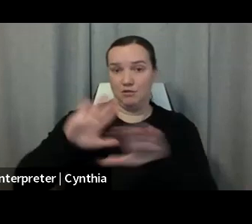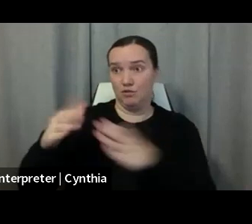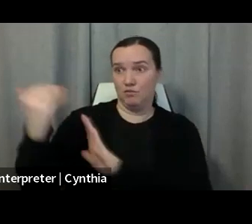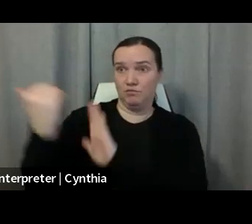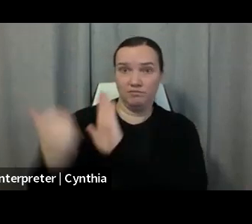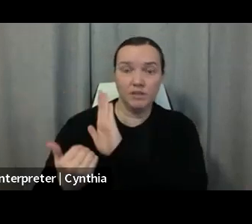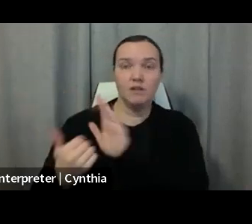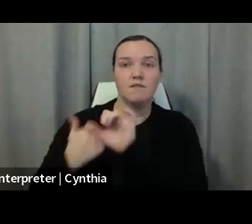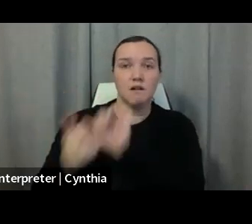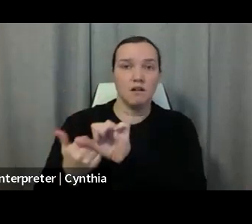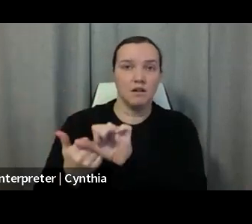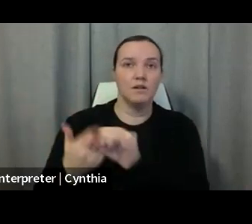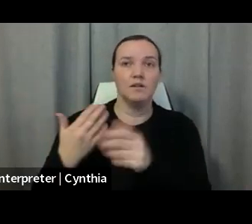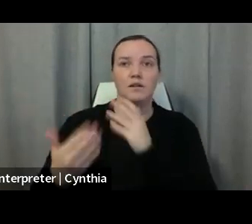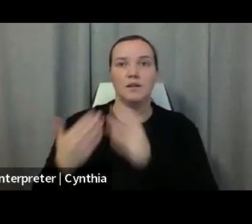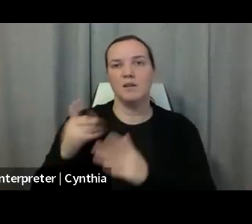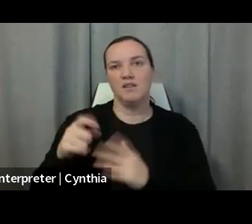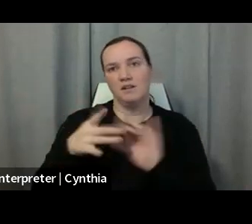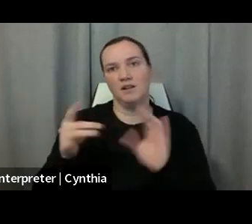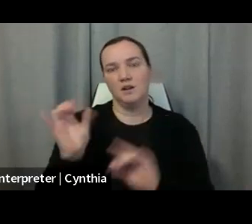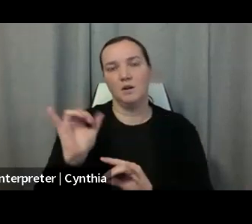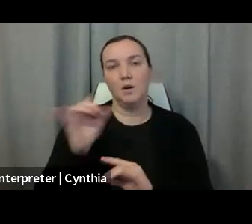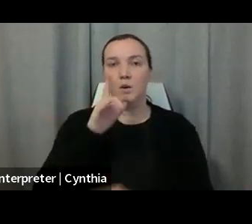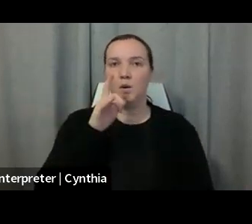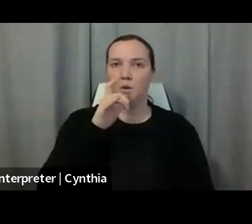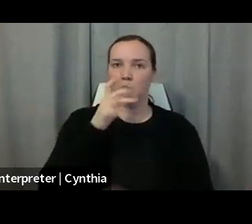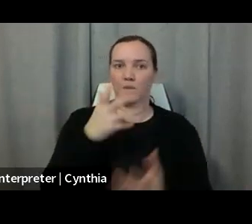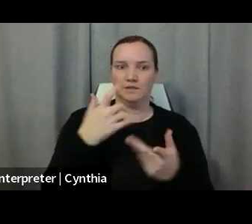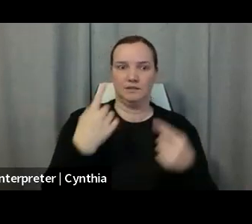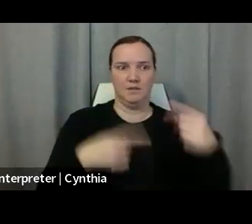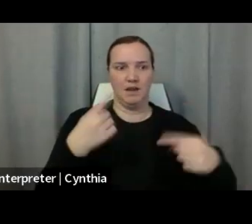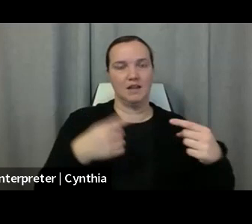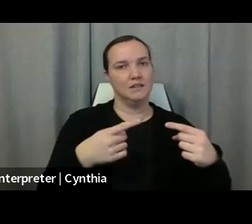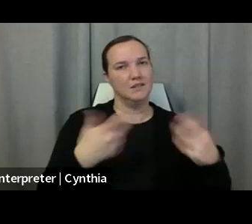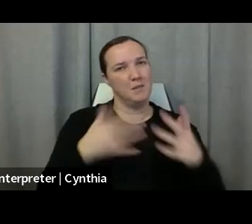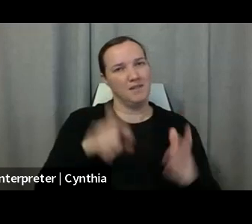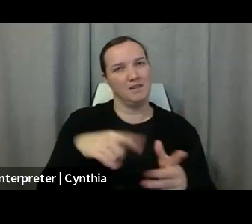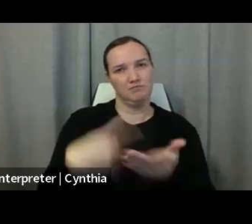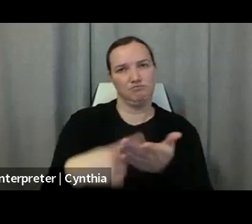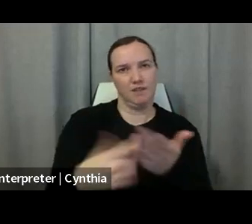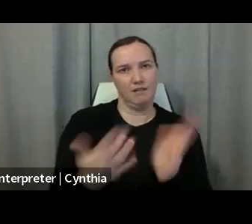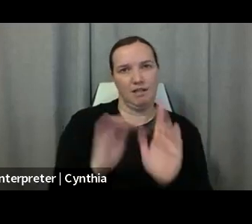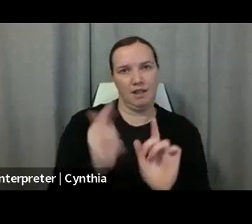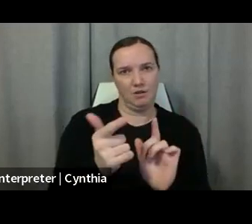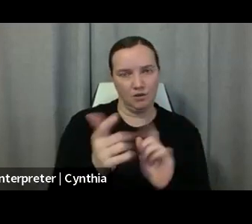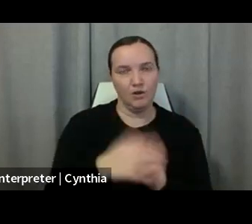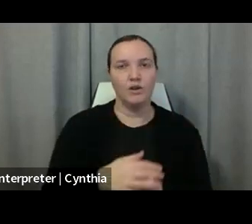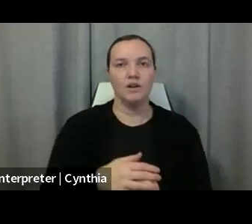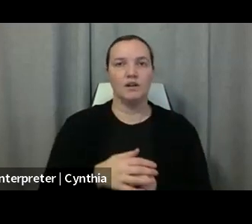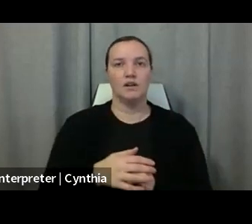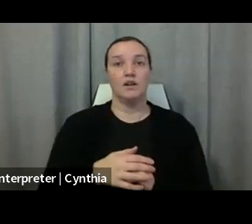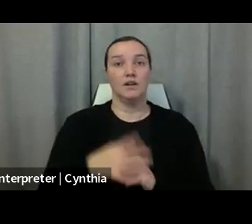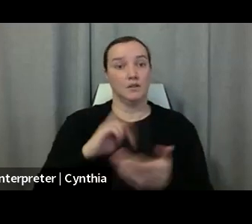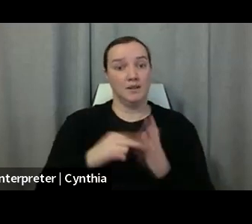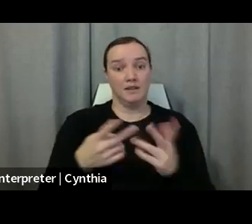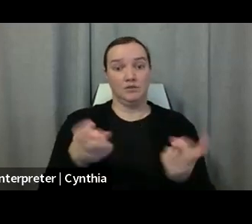that, and may have to also say to someone, who wants to debate it, that we may have to come back to this. And maybe that's also what you agree on as a group up front, that if we do